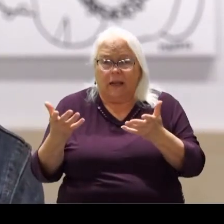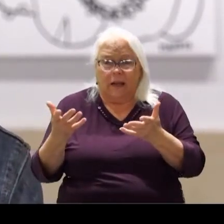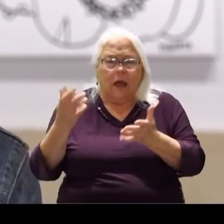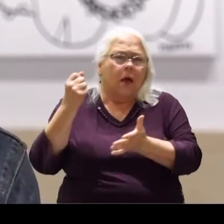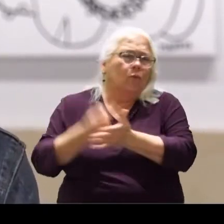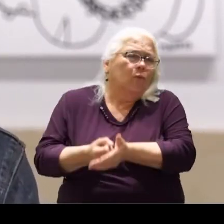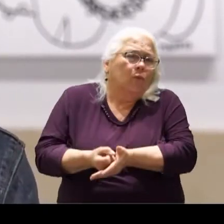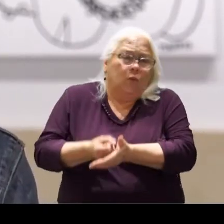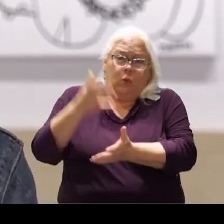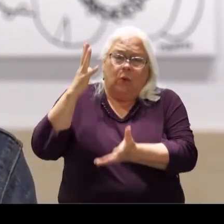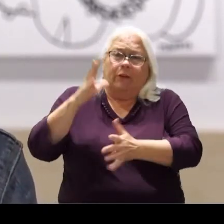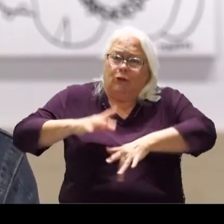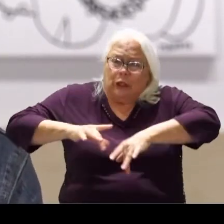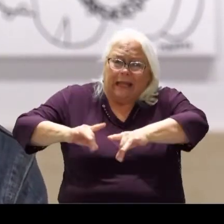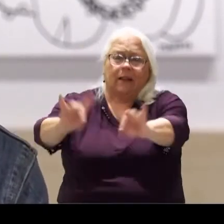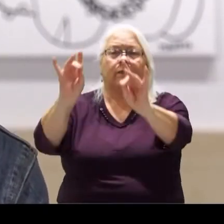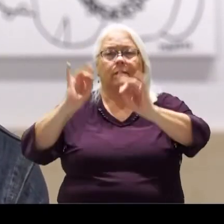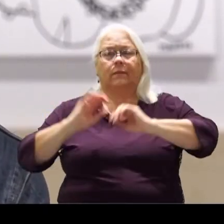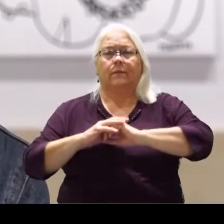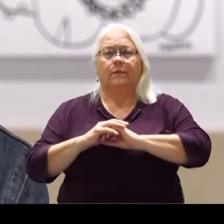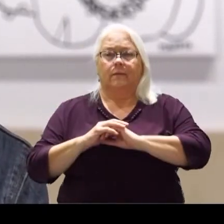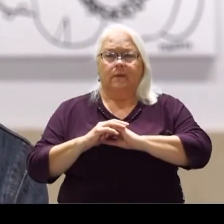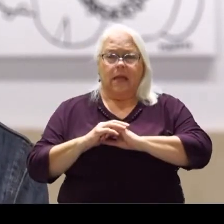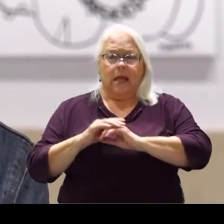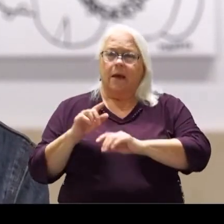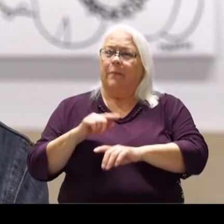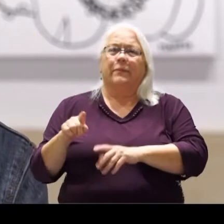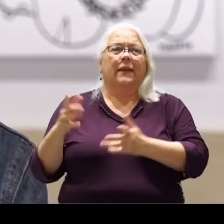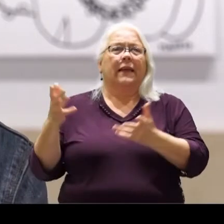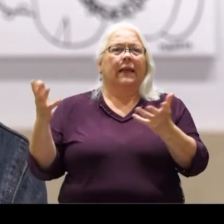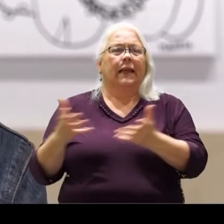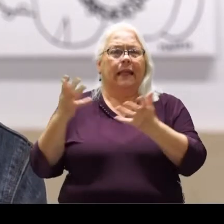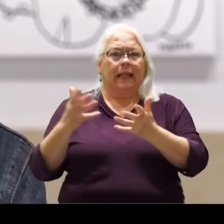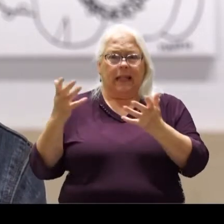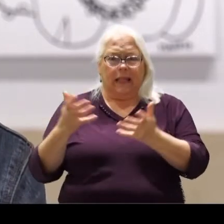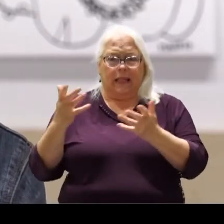be rich with discovery,